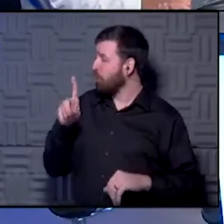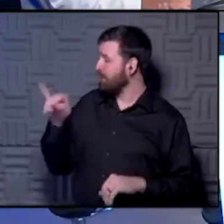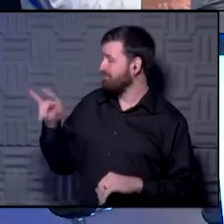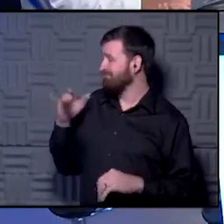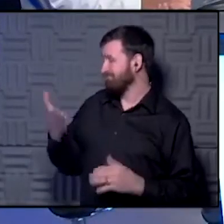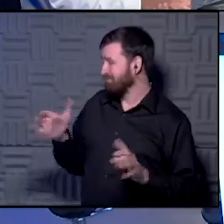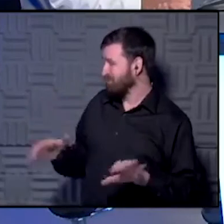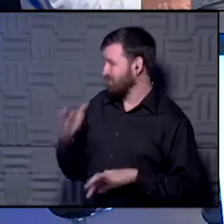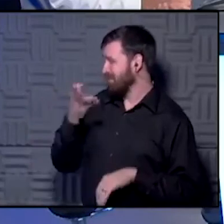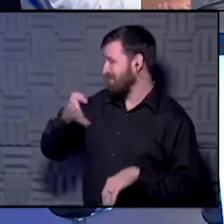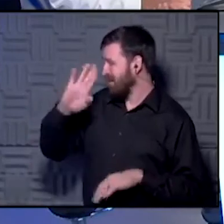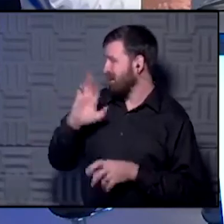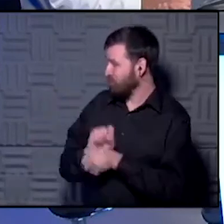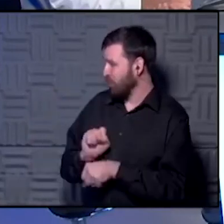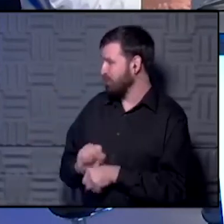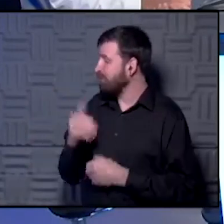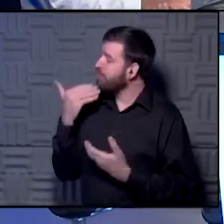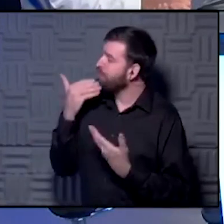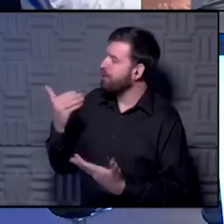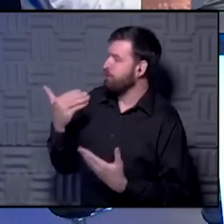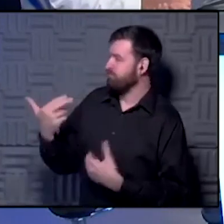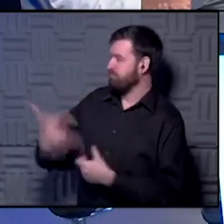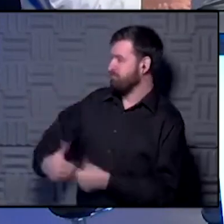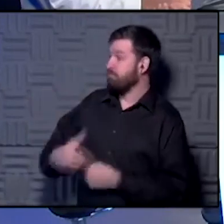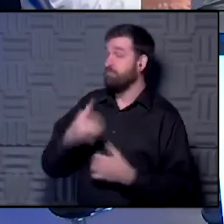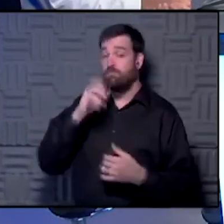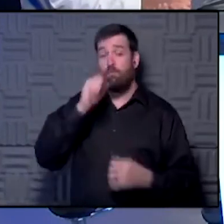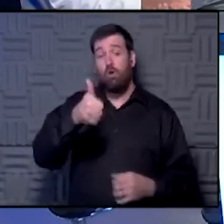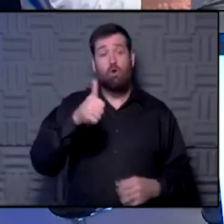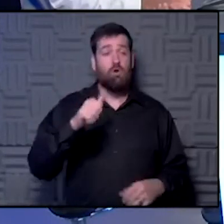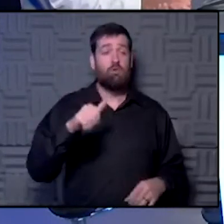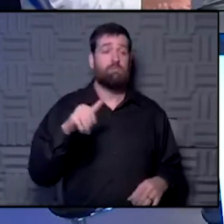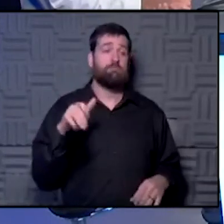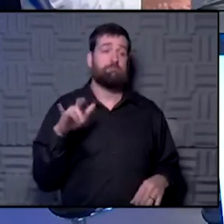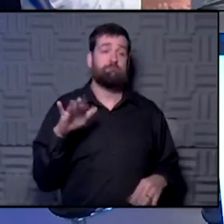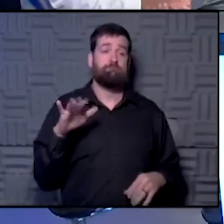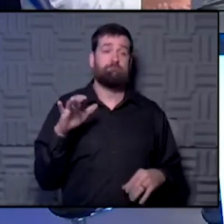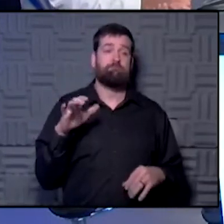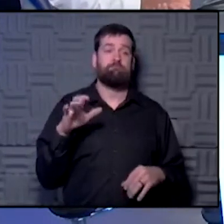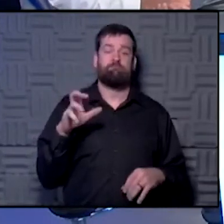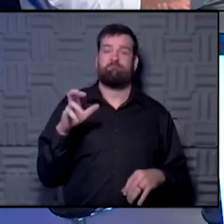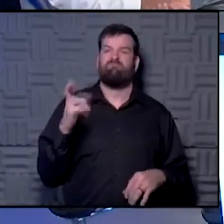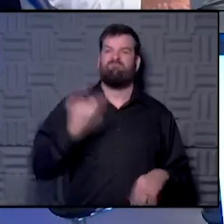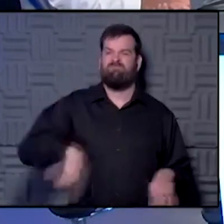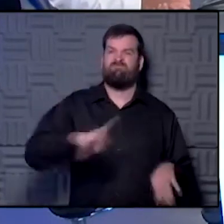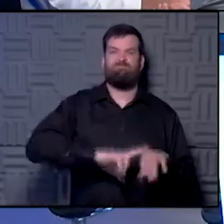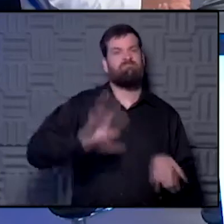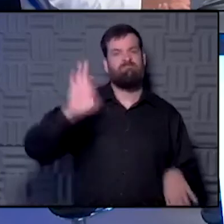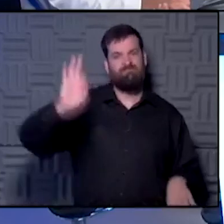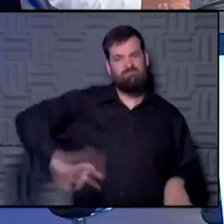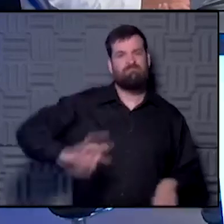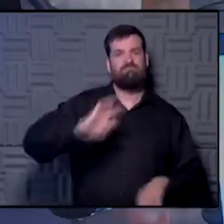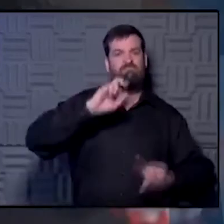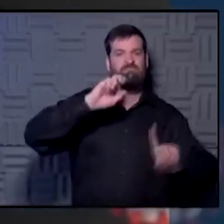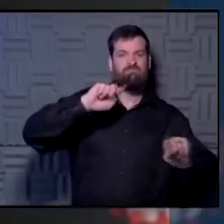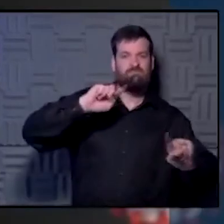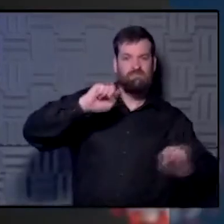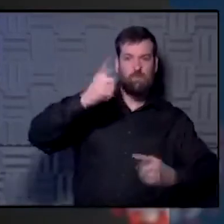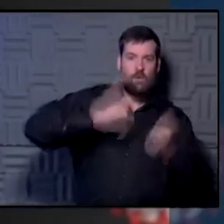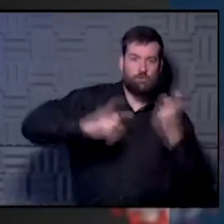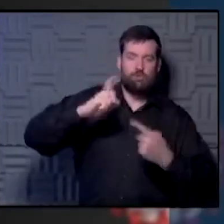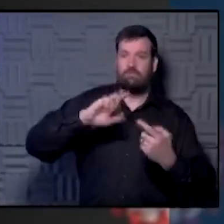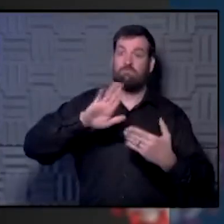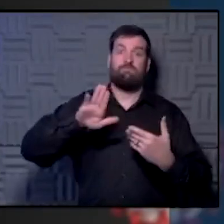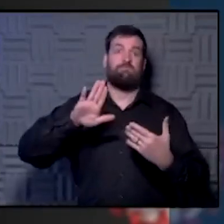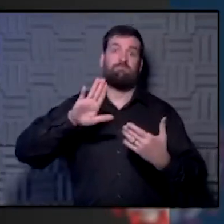work. Thank you for being on. Tomorrow, we are going to be back to answer your questions. I have every reason